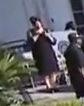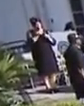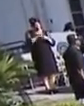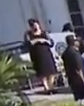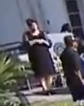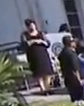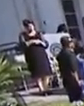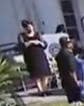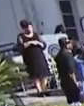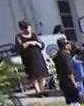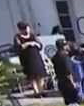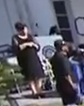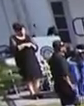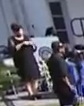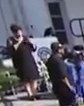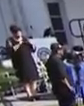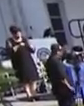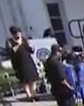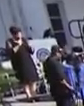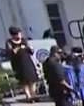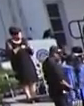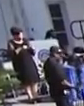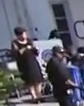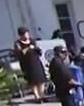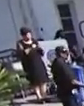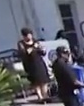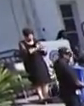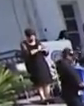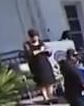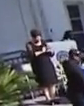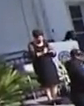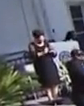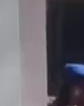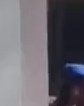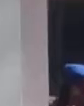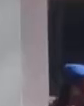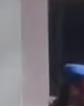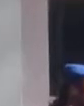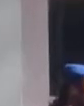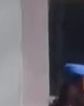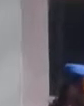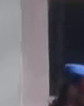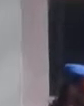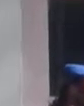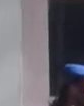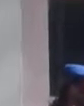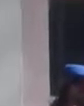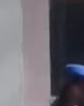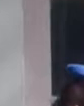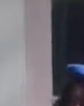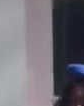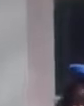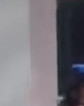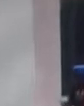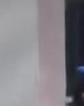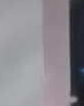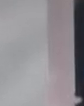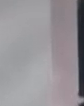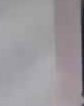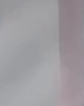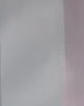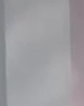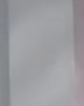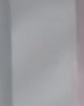major, the way you were able to put pen to paper. Okay. Okay. So,